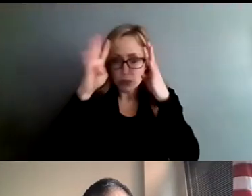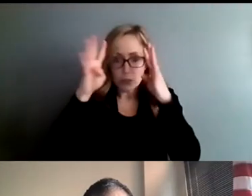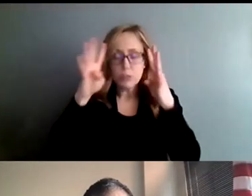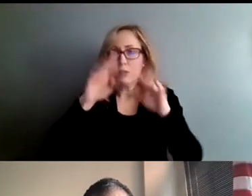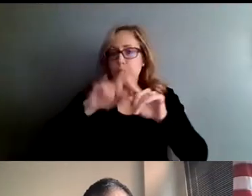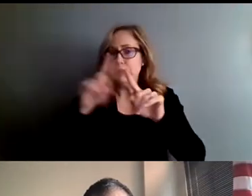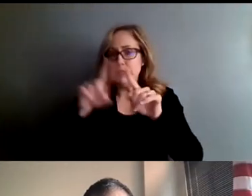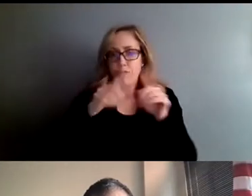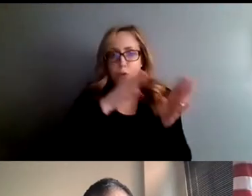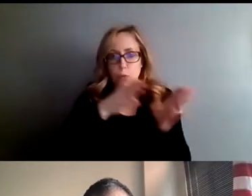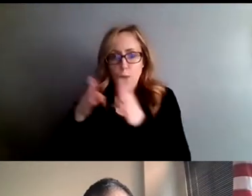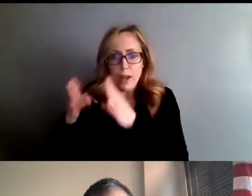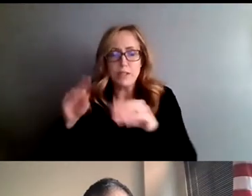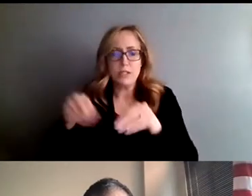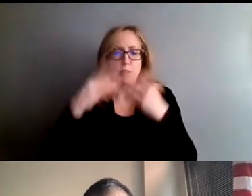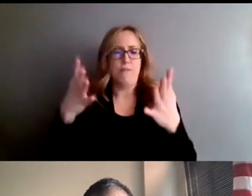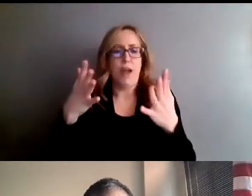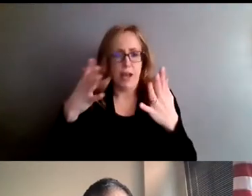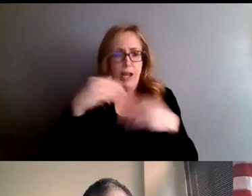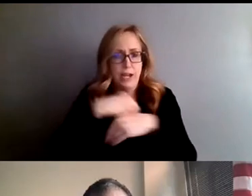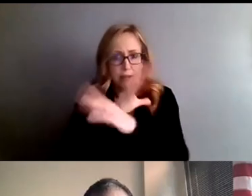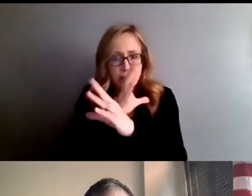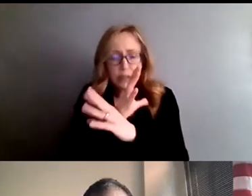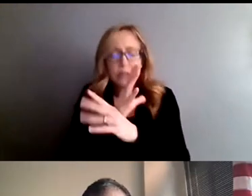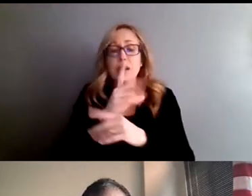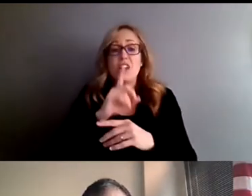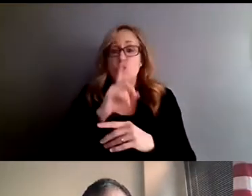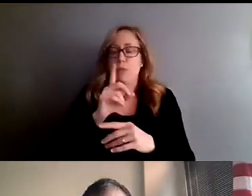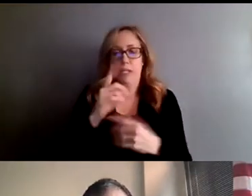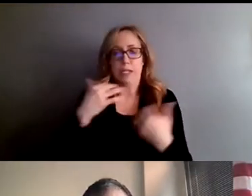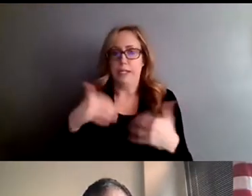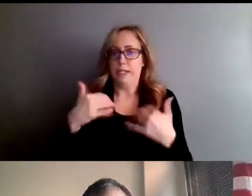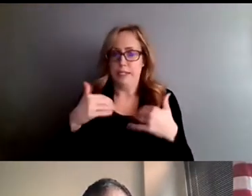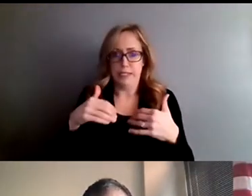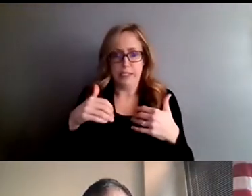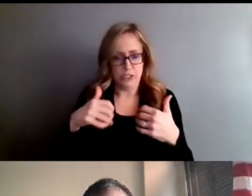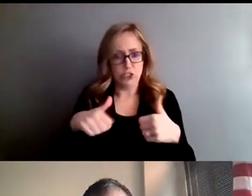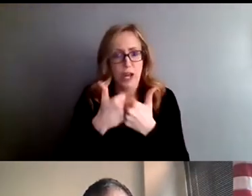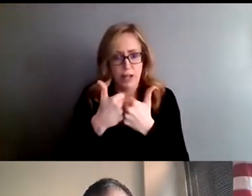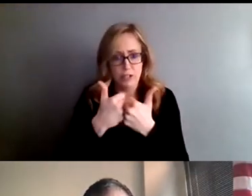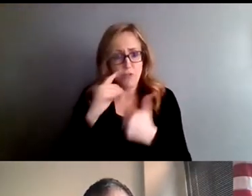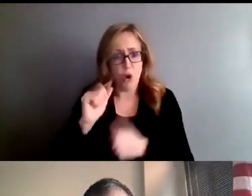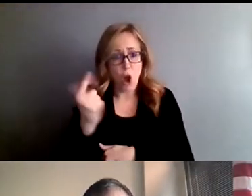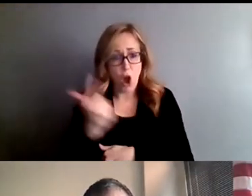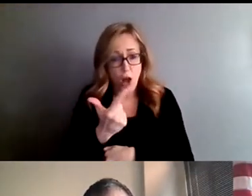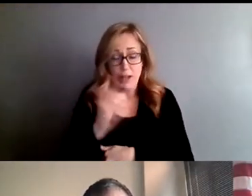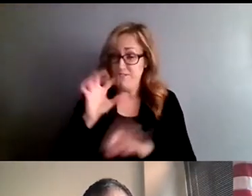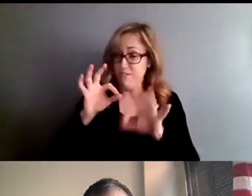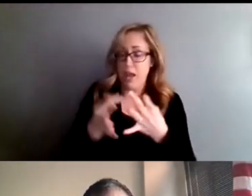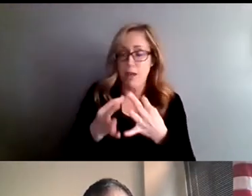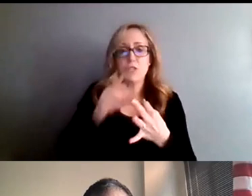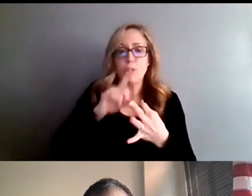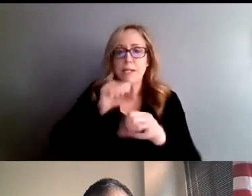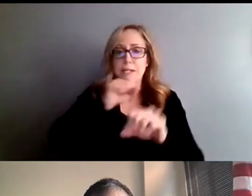type of virtual environment, and it's really tested the home and school partnership, and our families have risen to the occasion unlike any